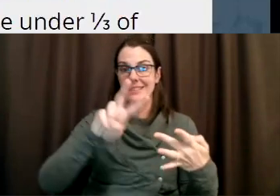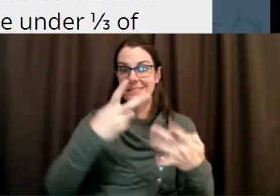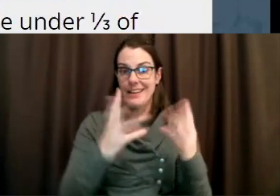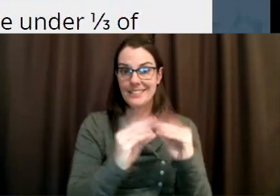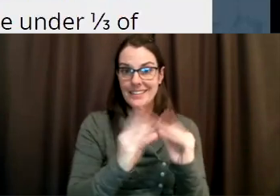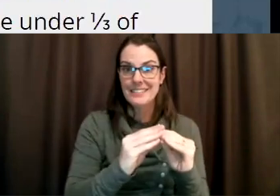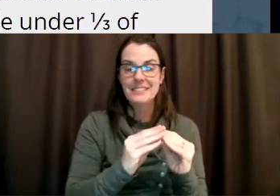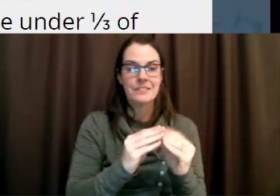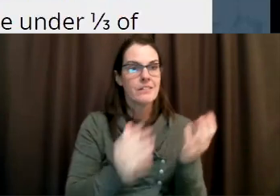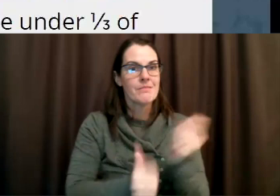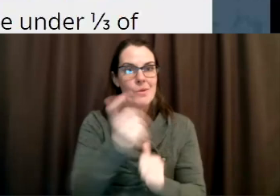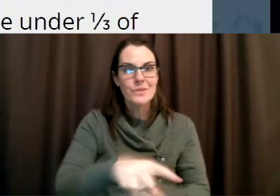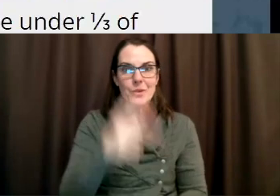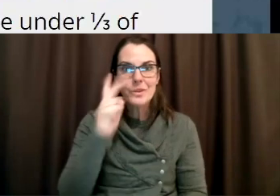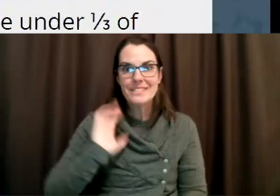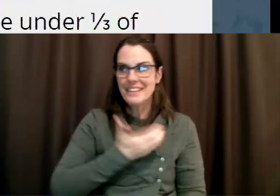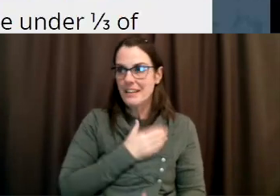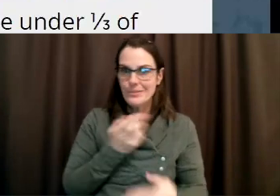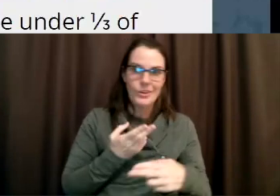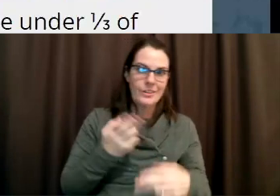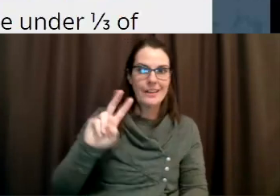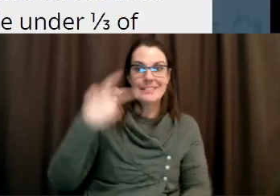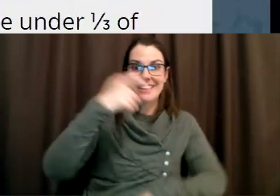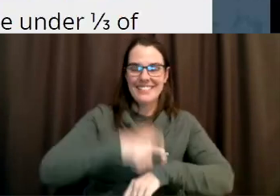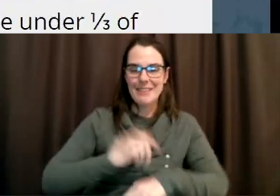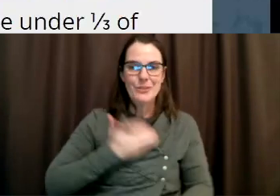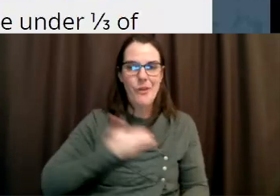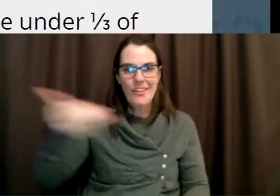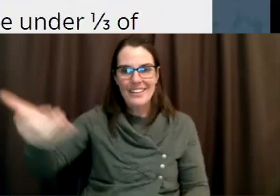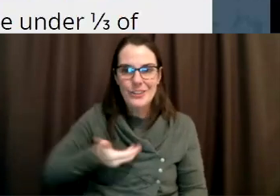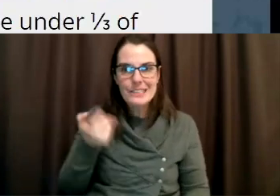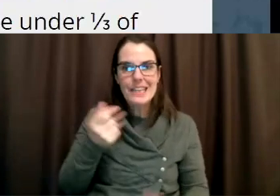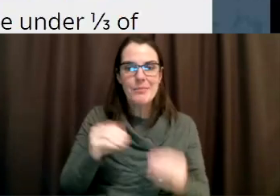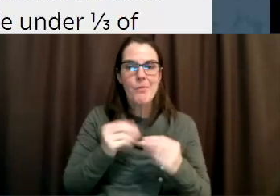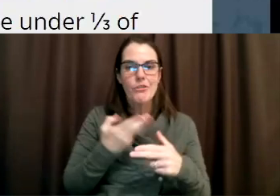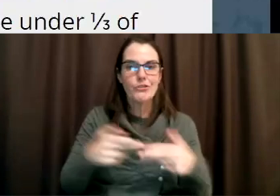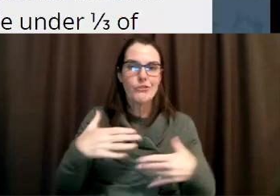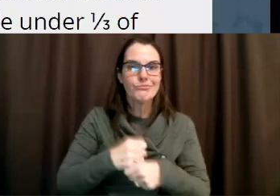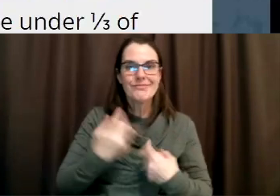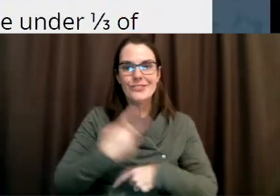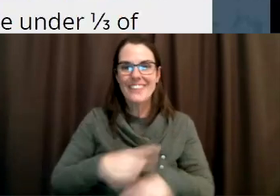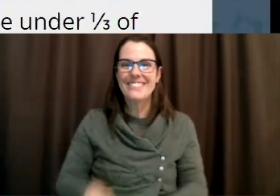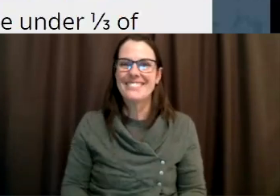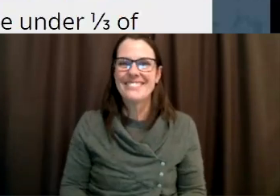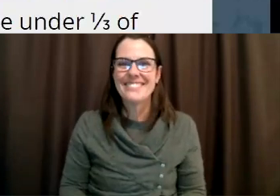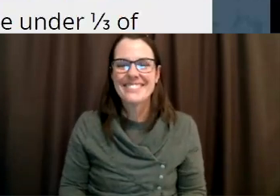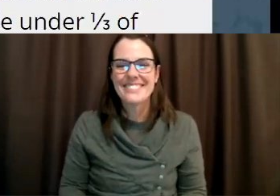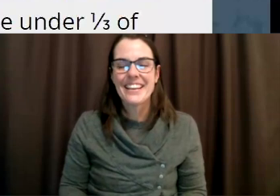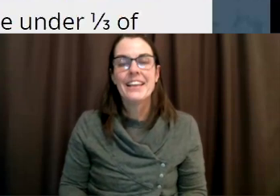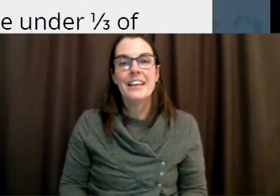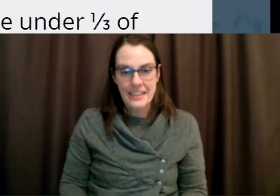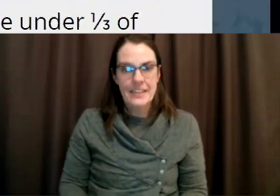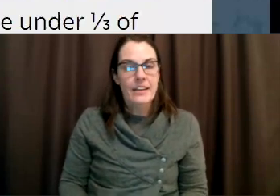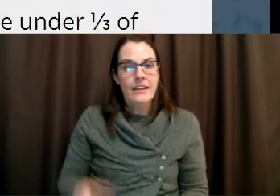second time, so I'll keep our introduction a little short and sweet today, but just a little bit of